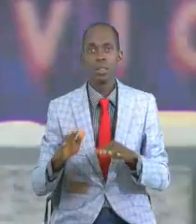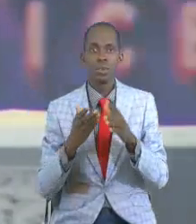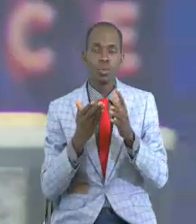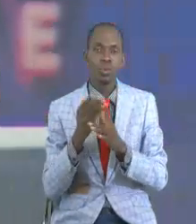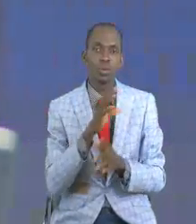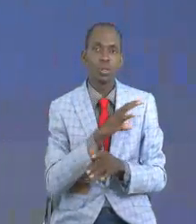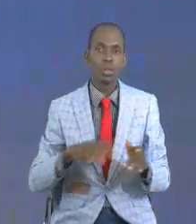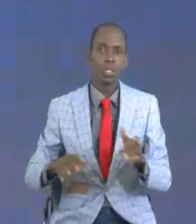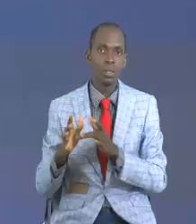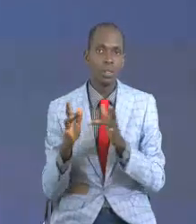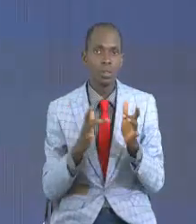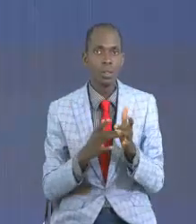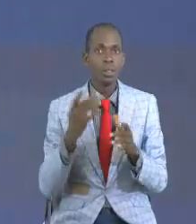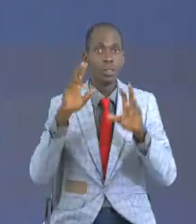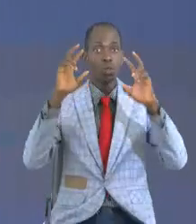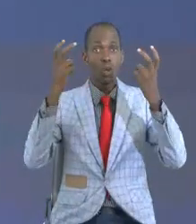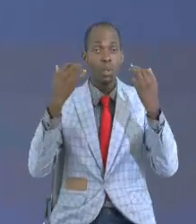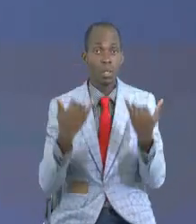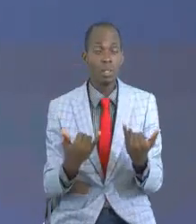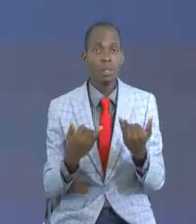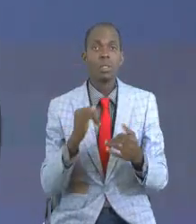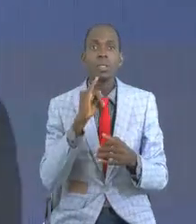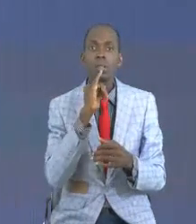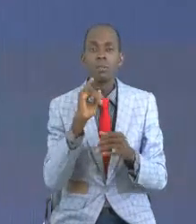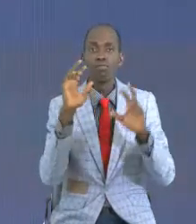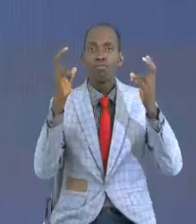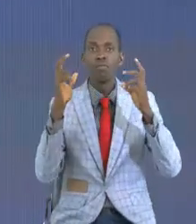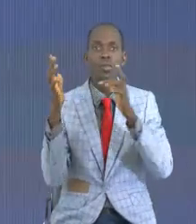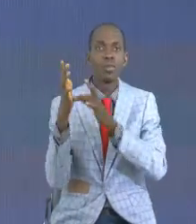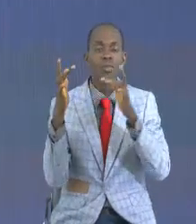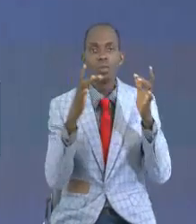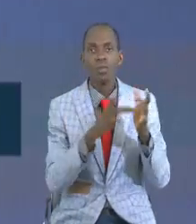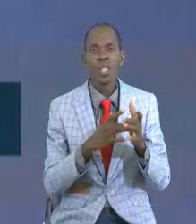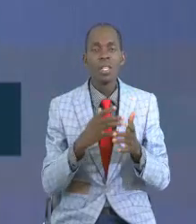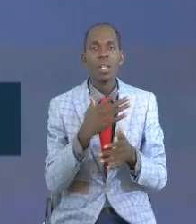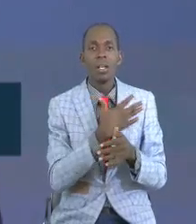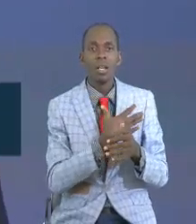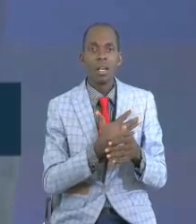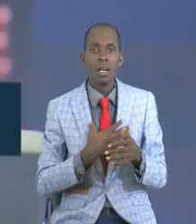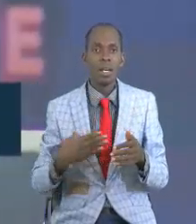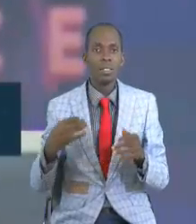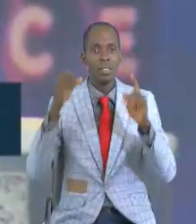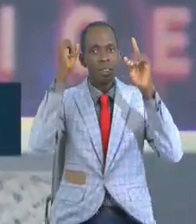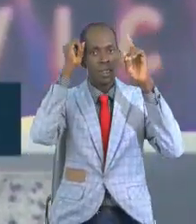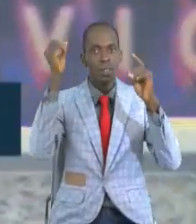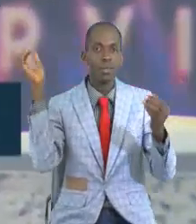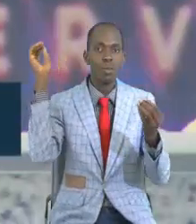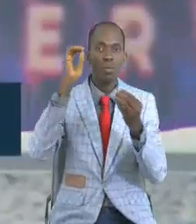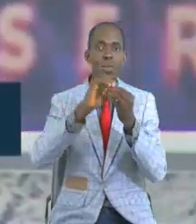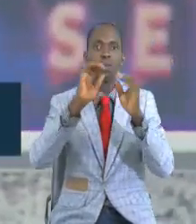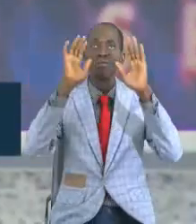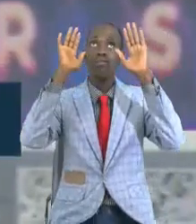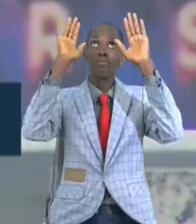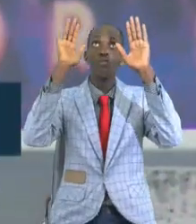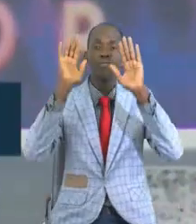you today on Jesus and his more excellent ministry of dominion. Remember once